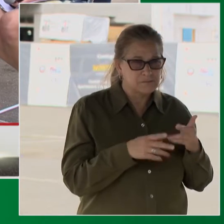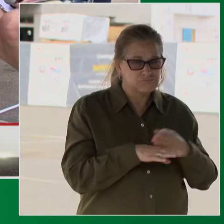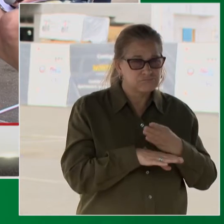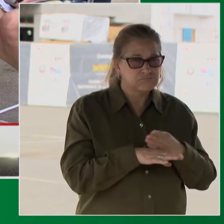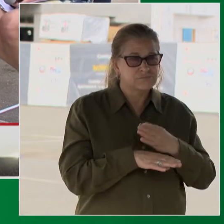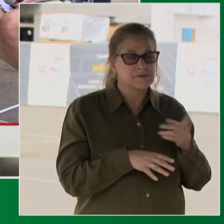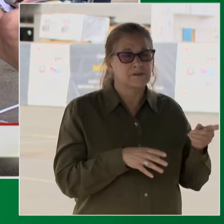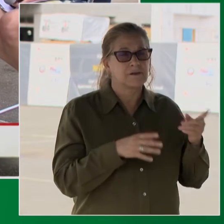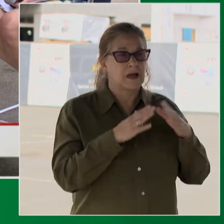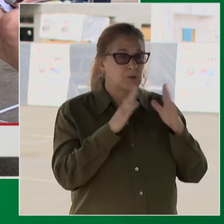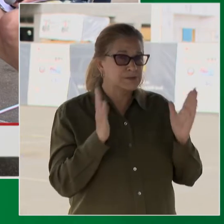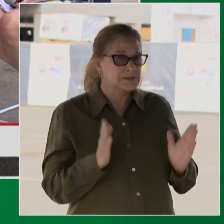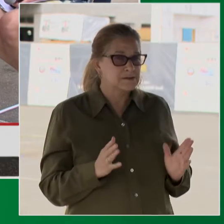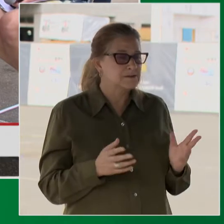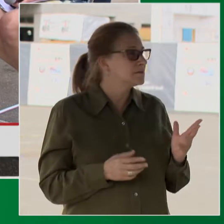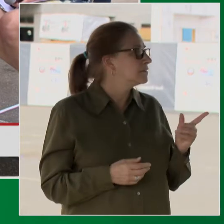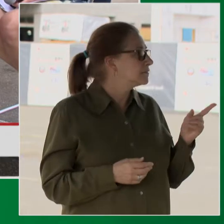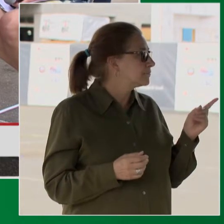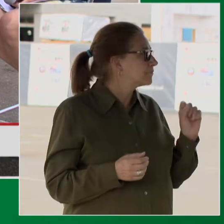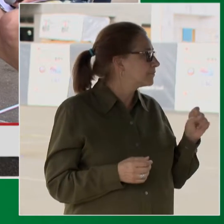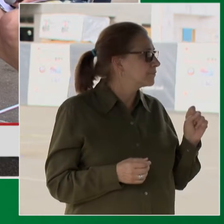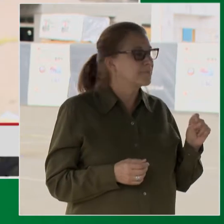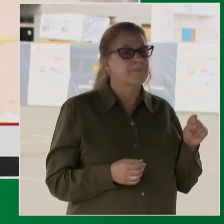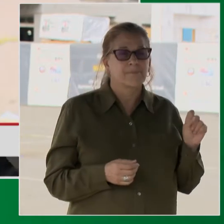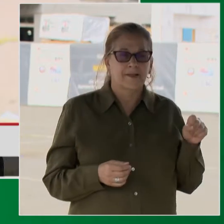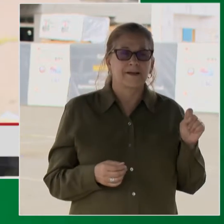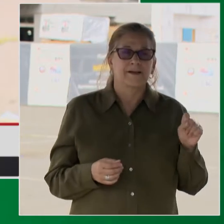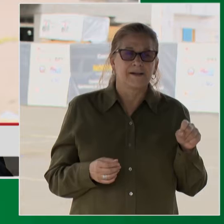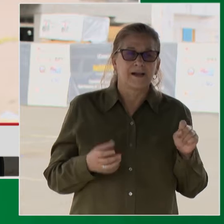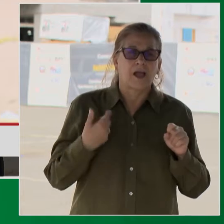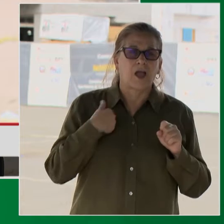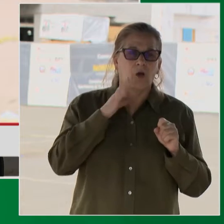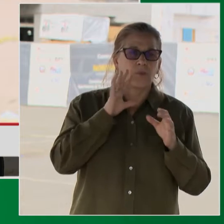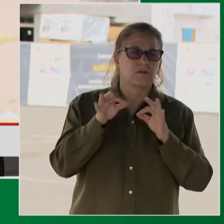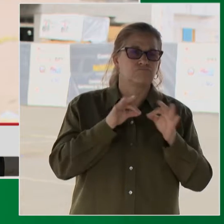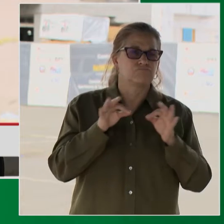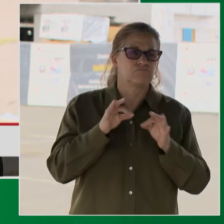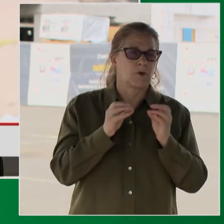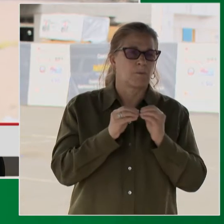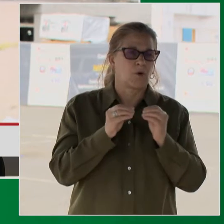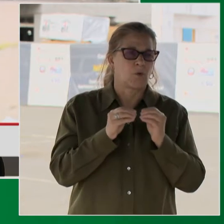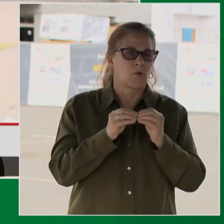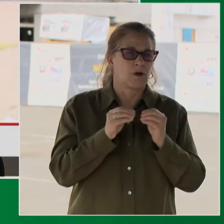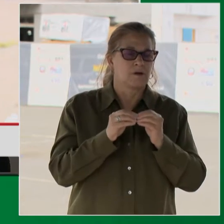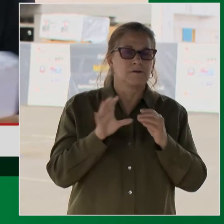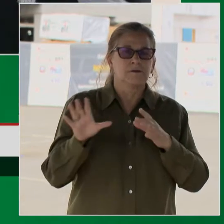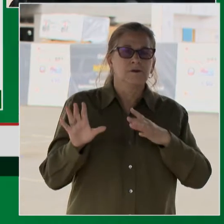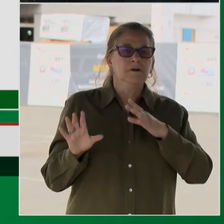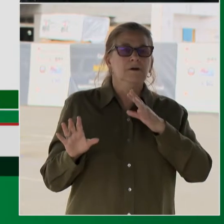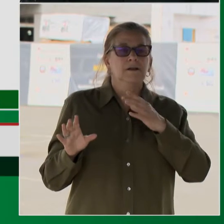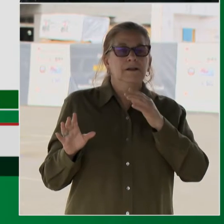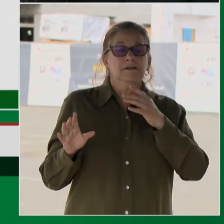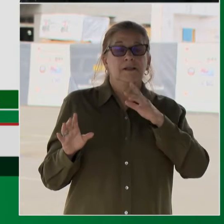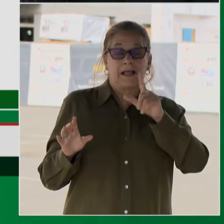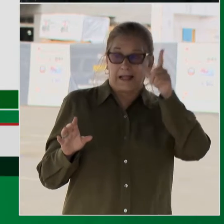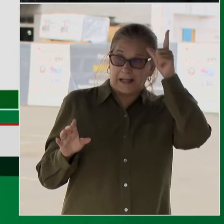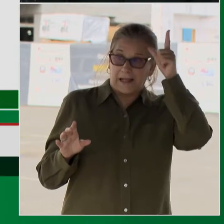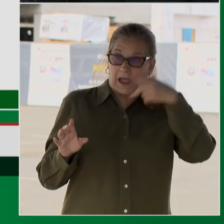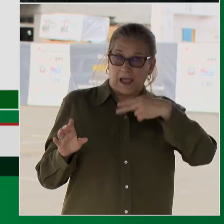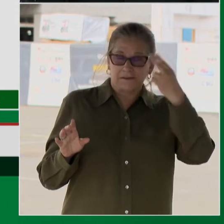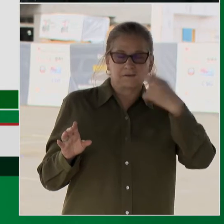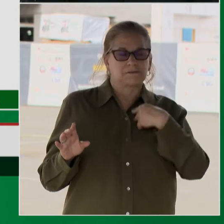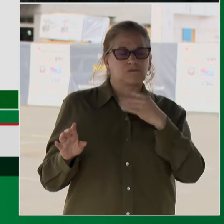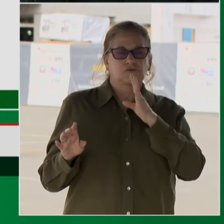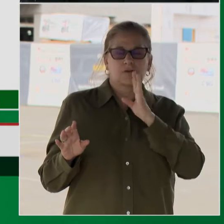housing? Well, that's further along in terms of, the way New Communities works is that we build what's known as build first units